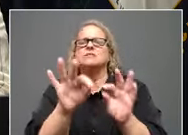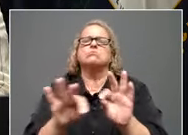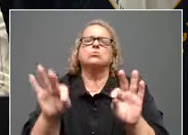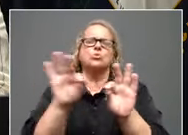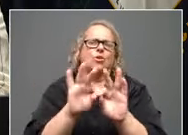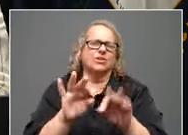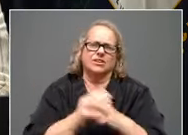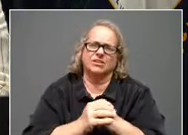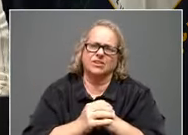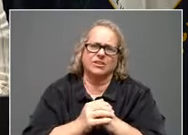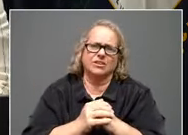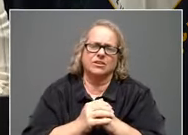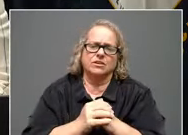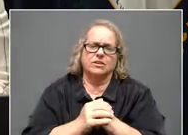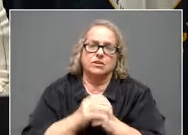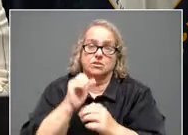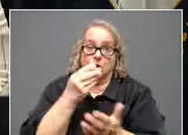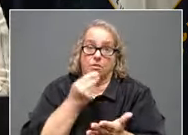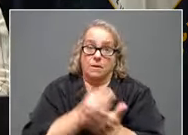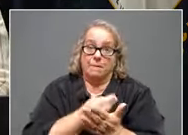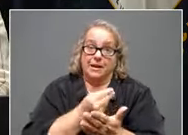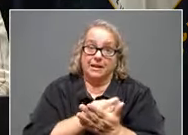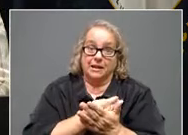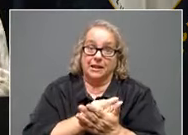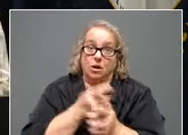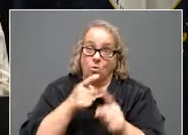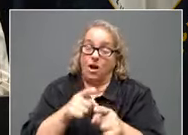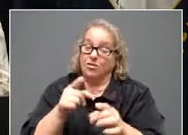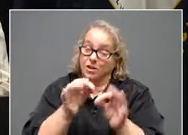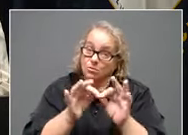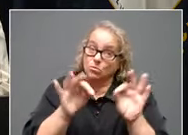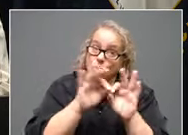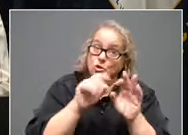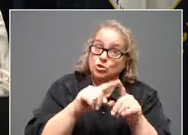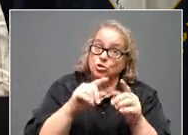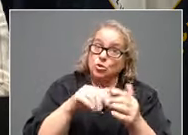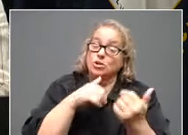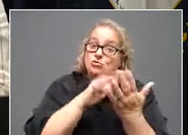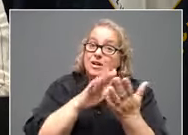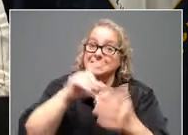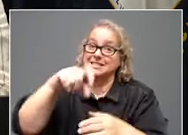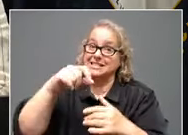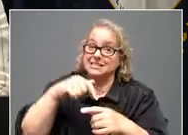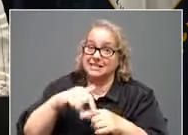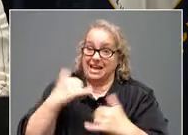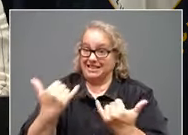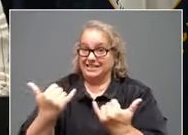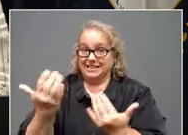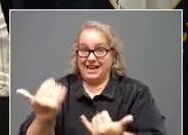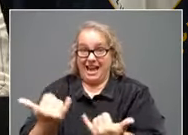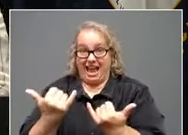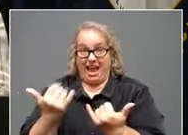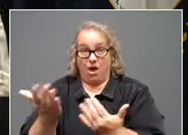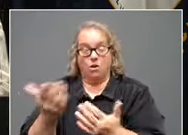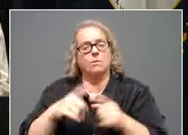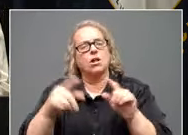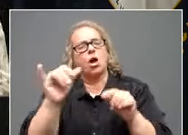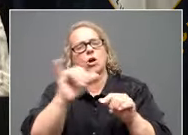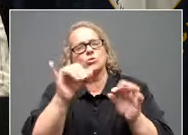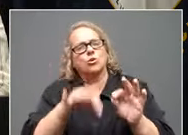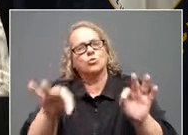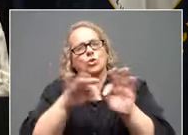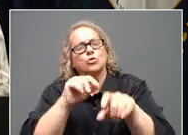So the dollars, while they're critical to address the needs that exist now, they're also critical in making sure that